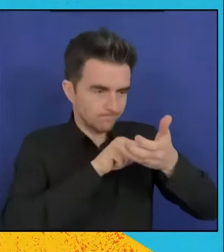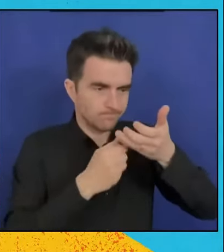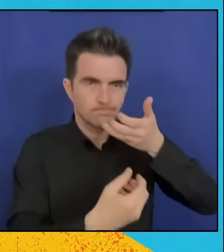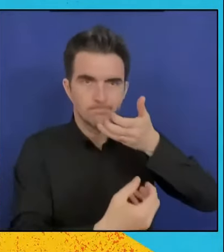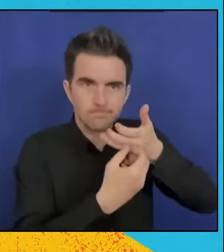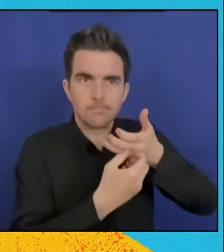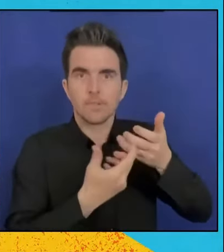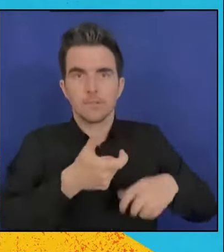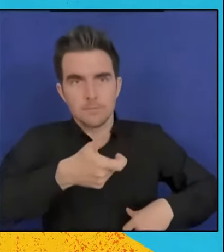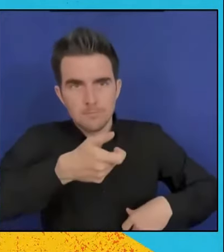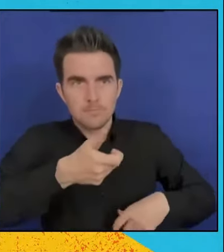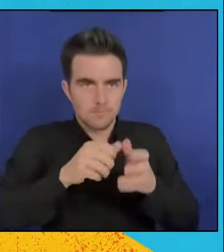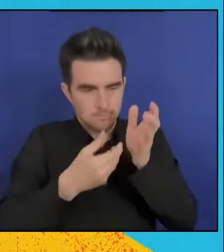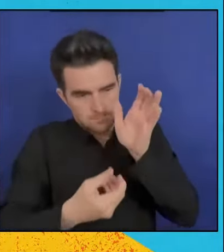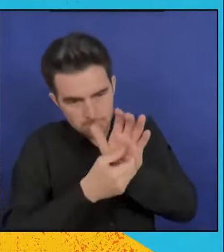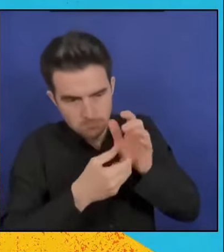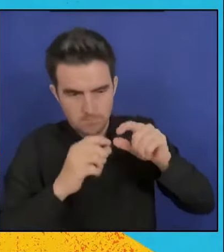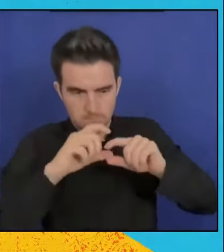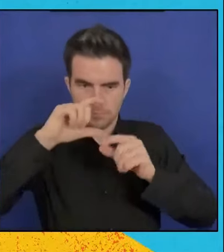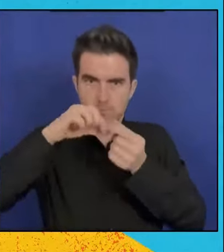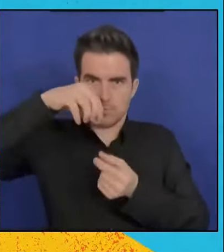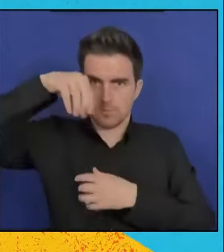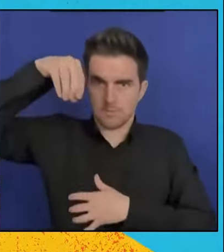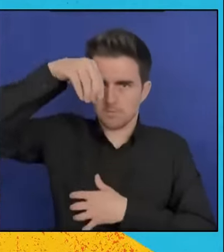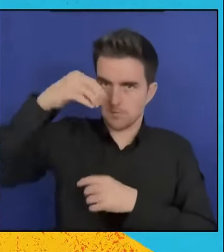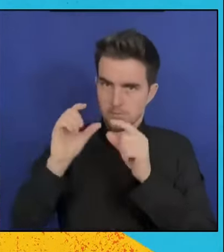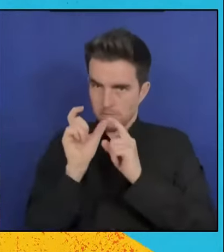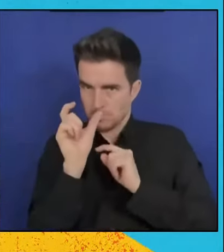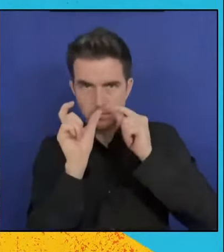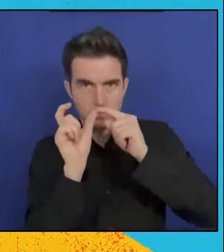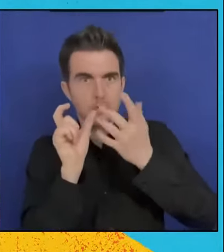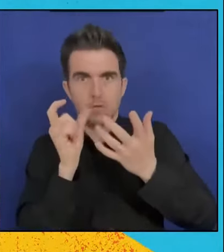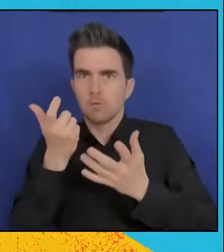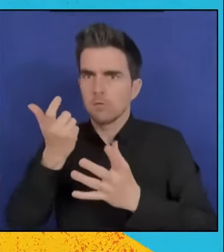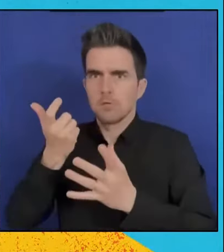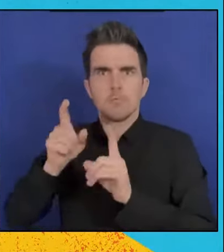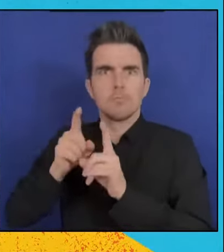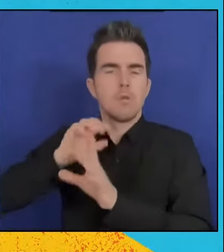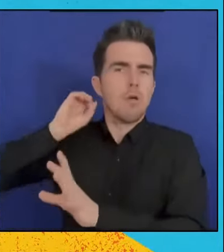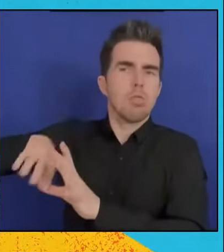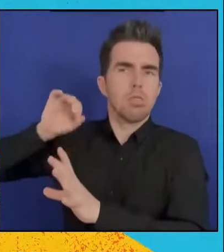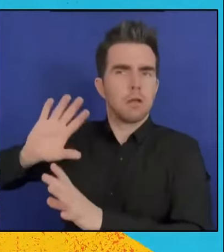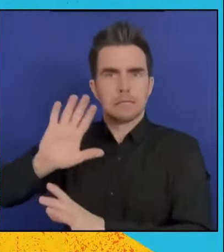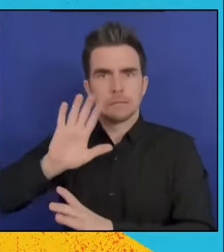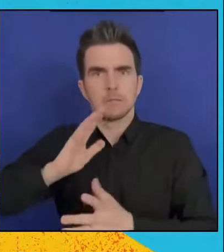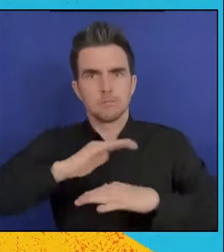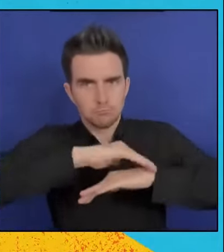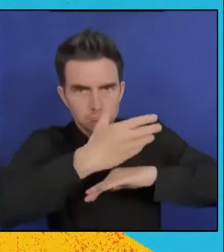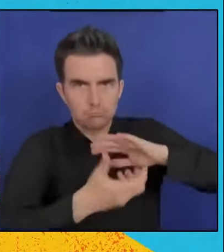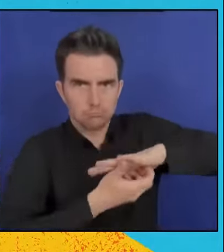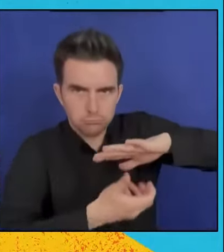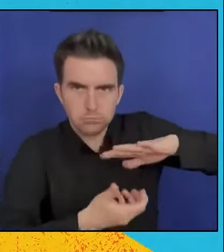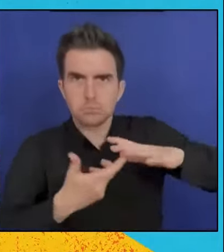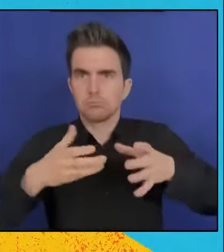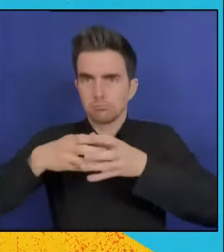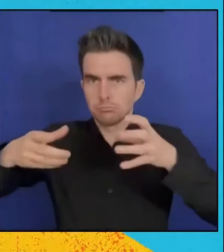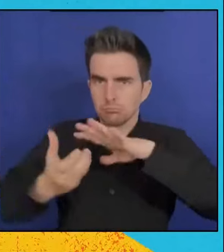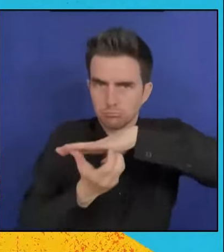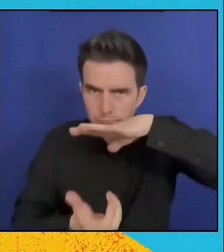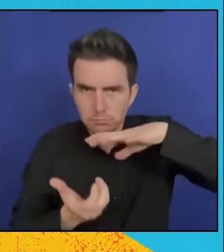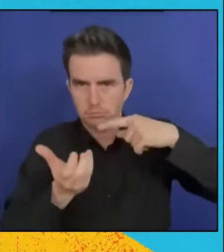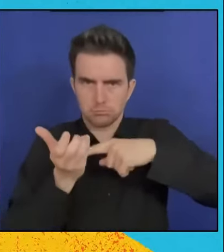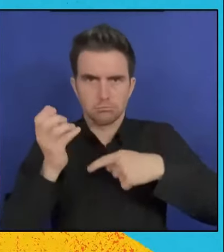where we had no electricity, so we used to travel long distances carrying 5 to 10 mobile phones, putting them together to send to